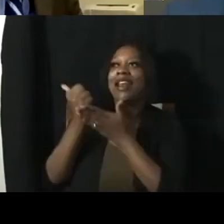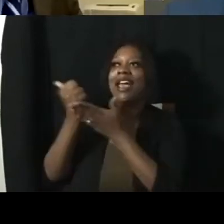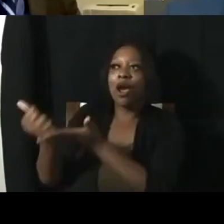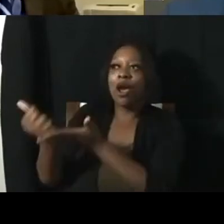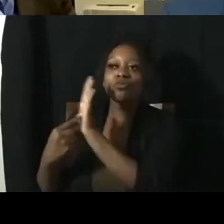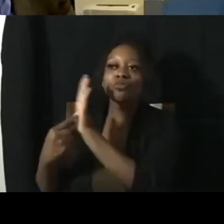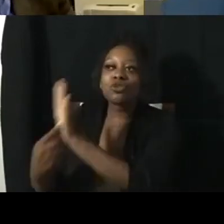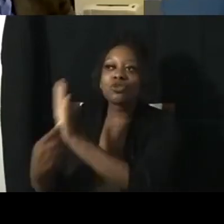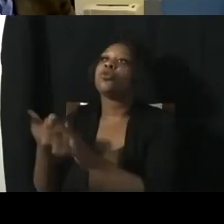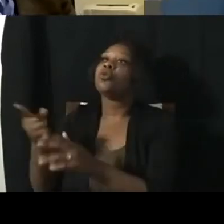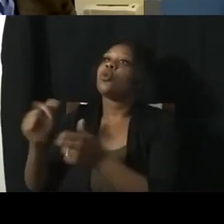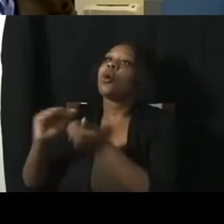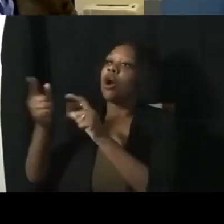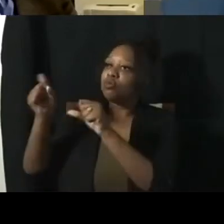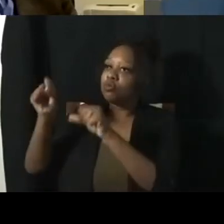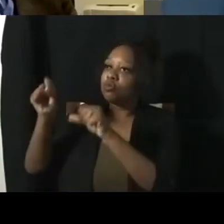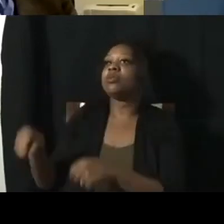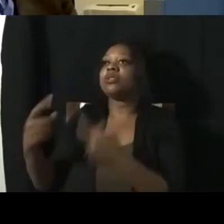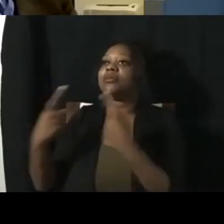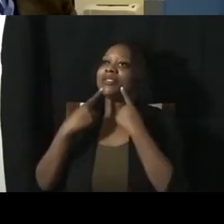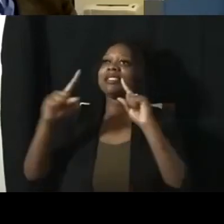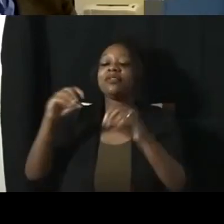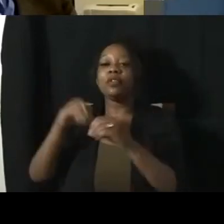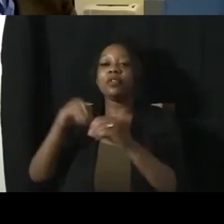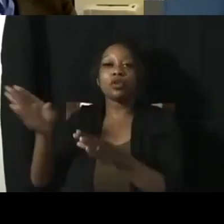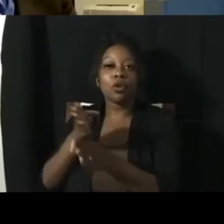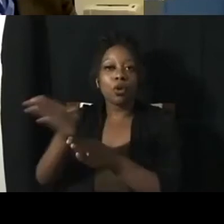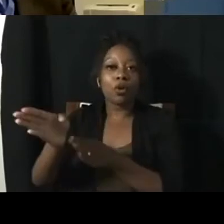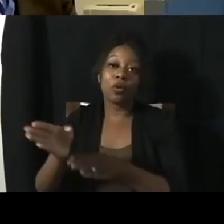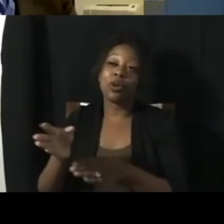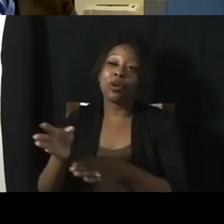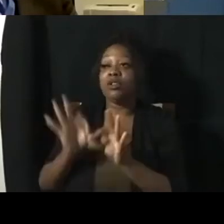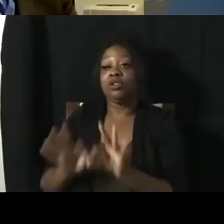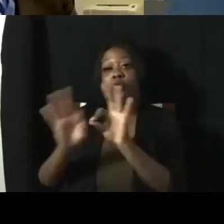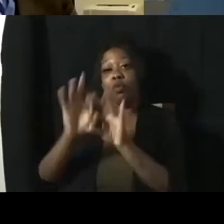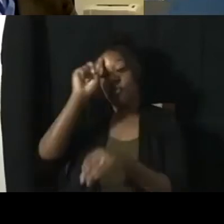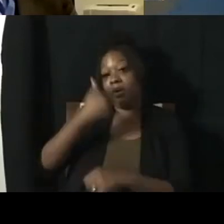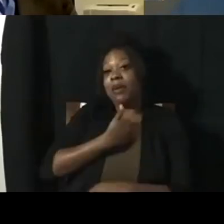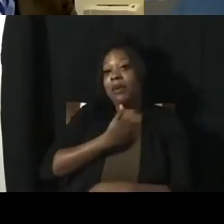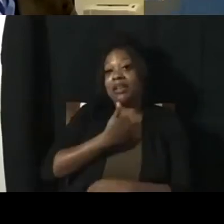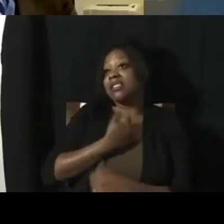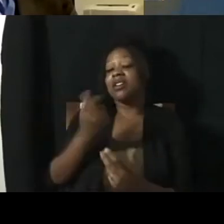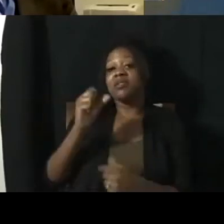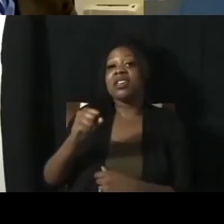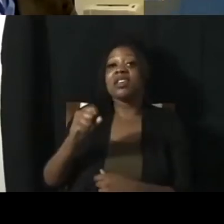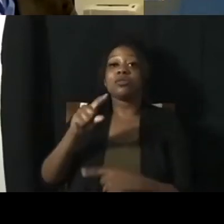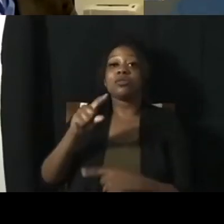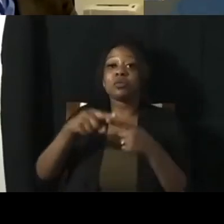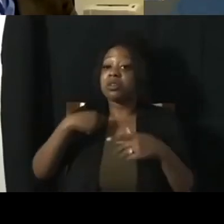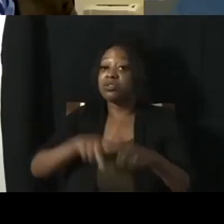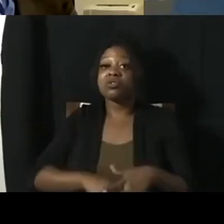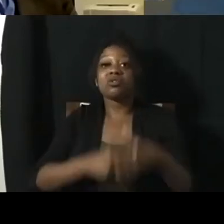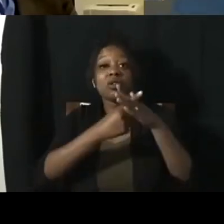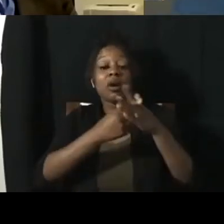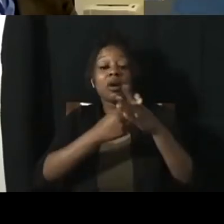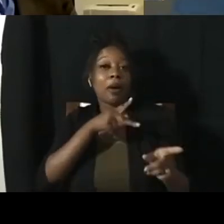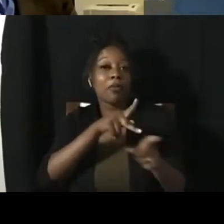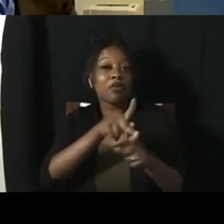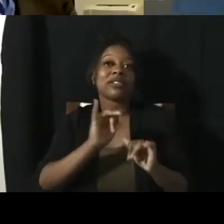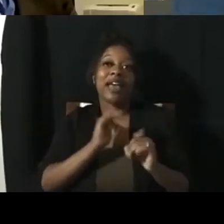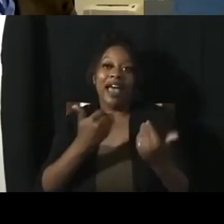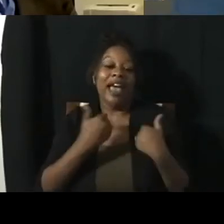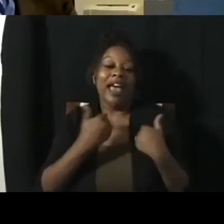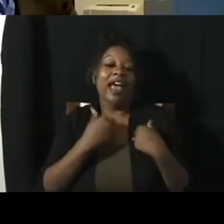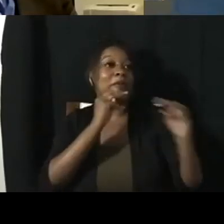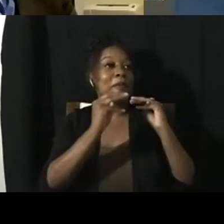real important to success. I know just for me it was. I had a mentor as I started out in the profession that was valuable to me and giving